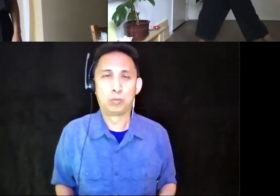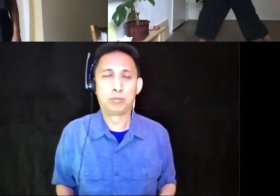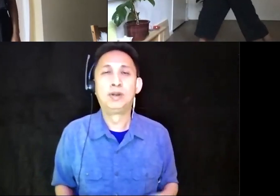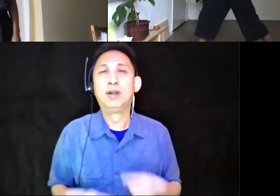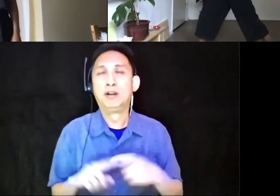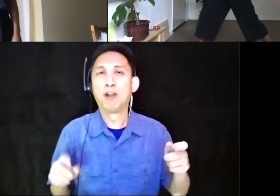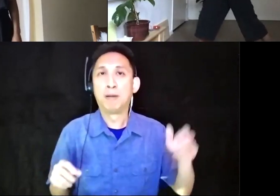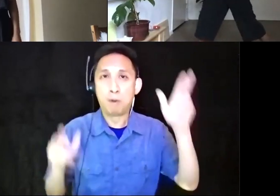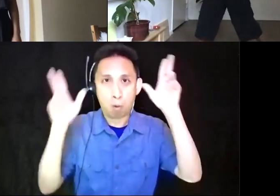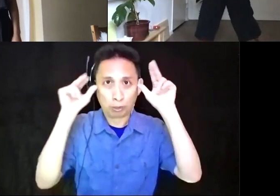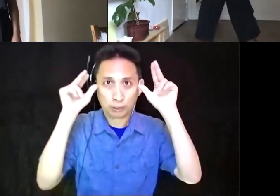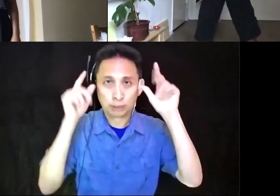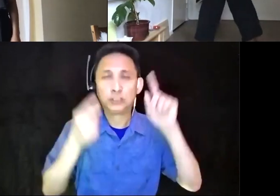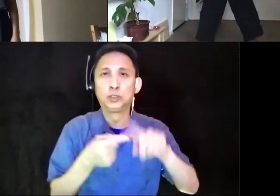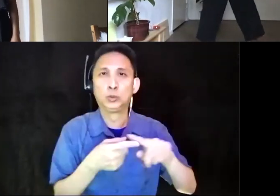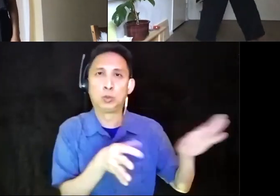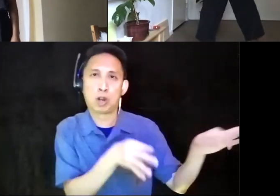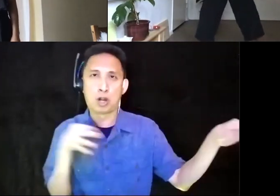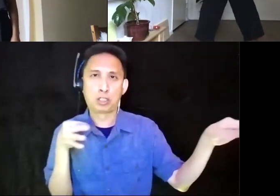archer stance.